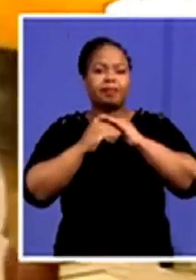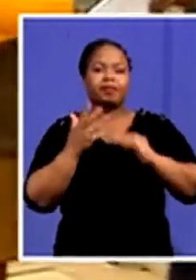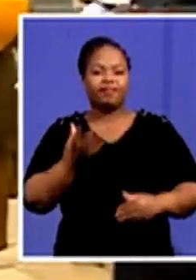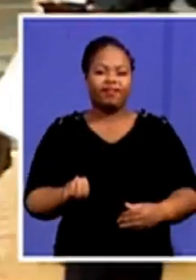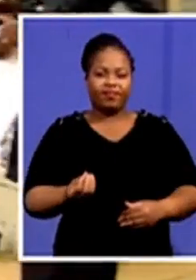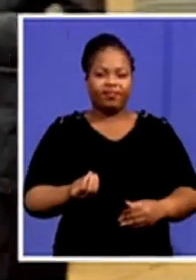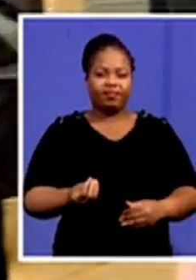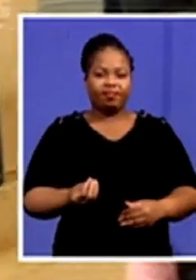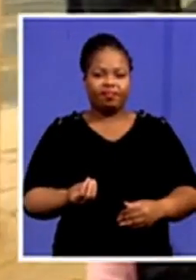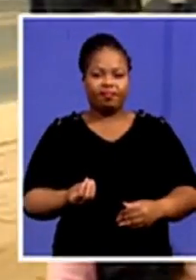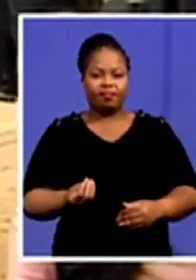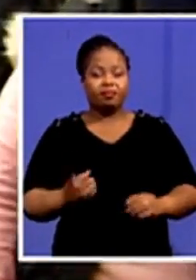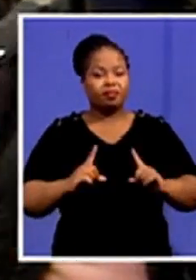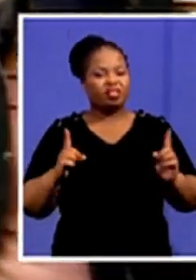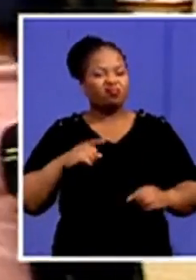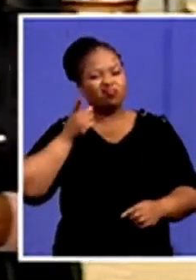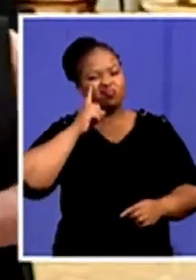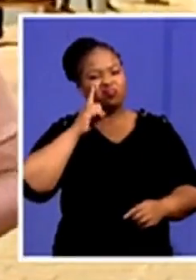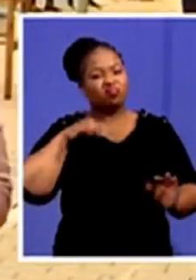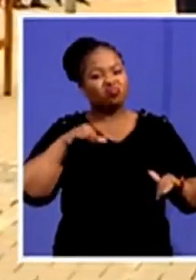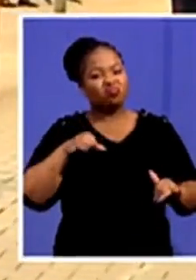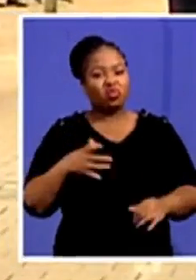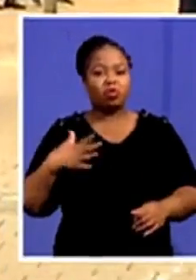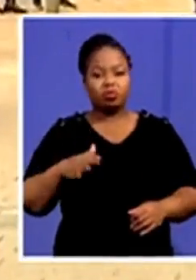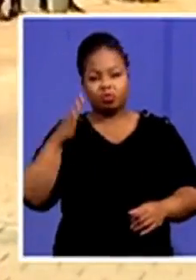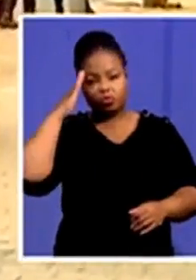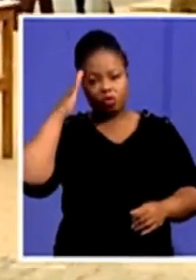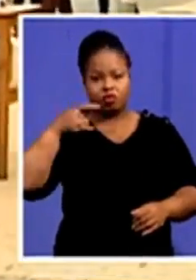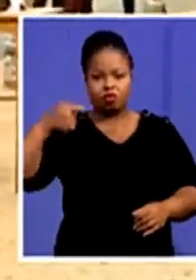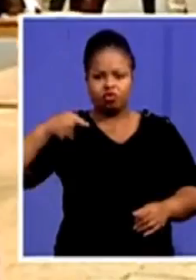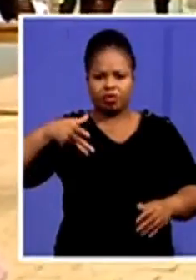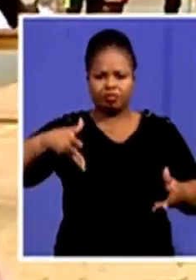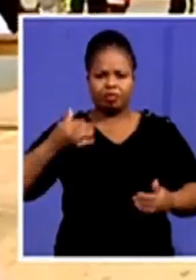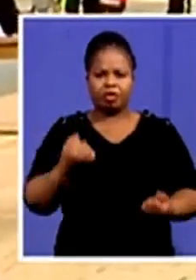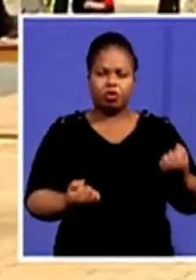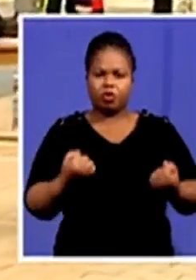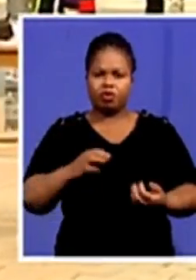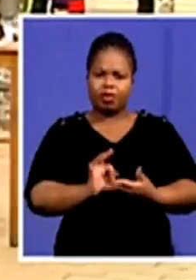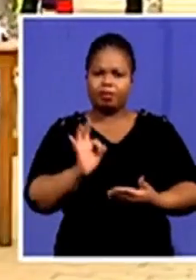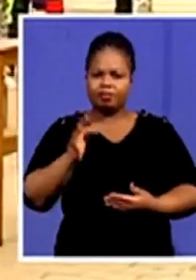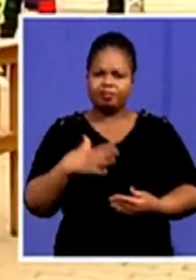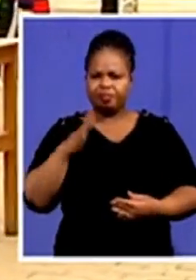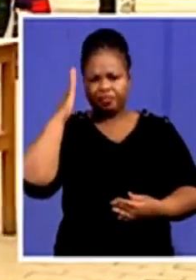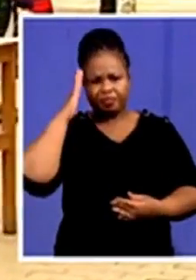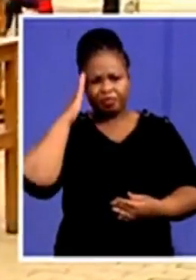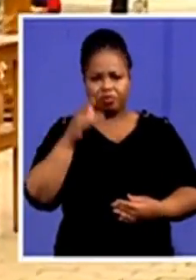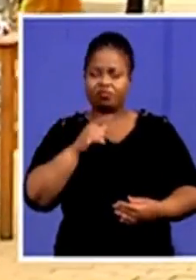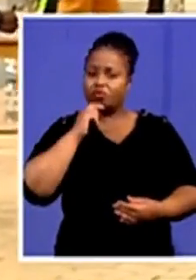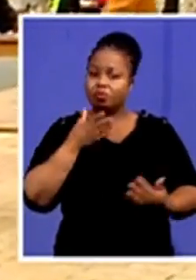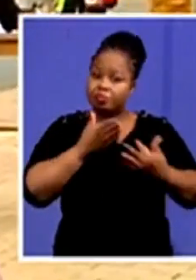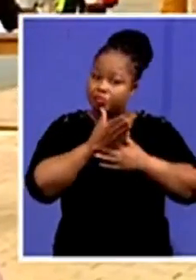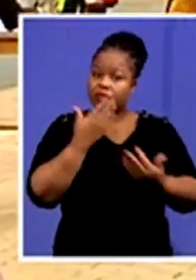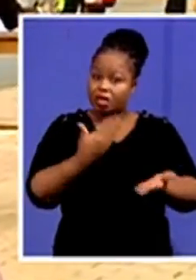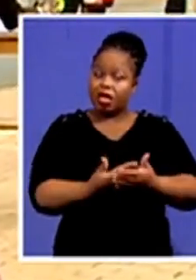out from the presiding judge here in Court 13 whether the journalists will have access to record